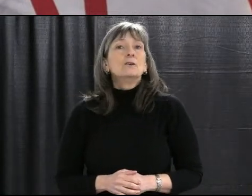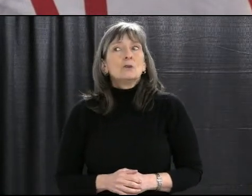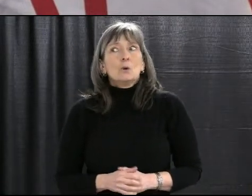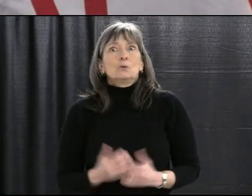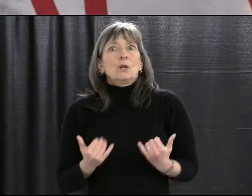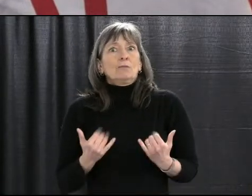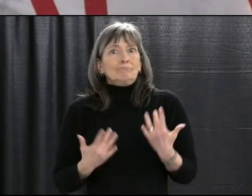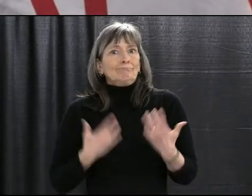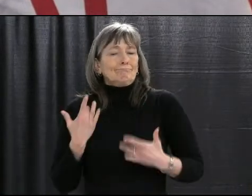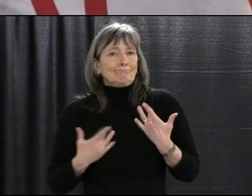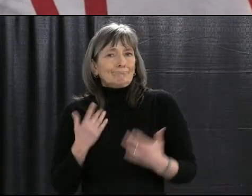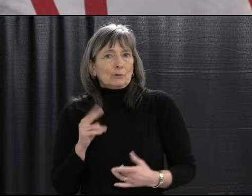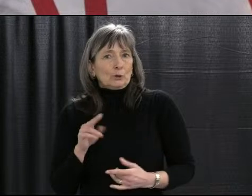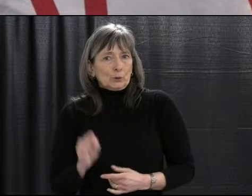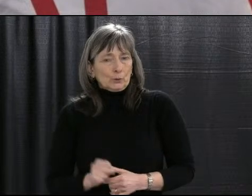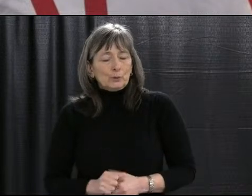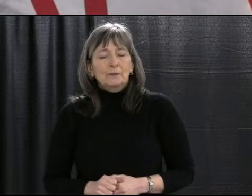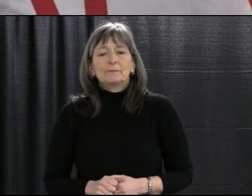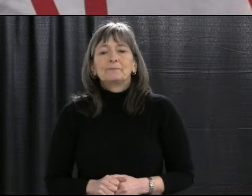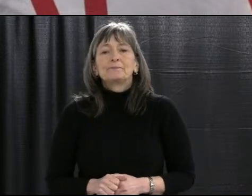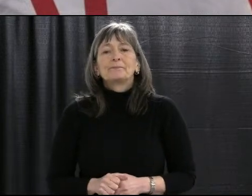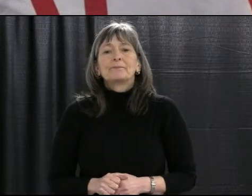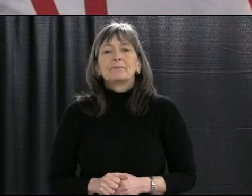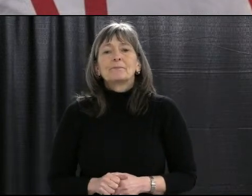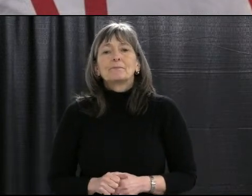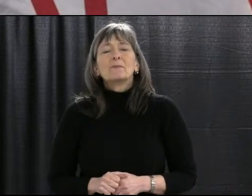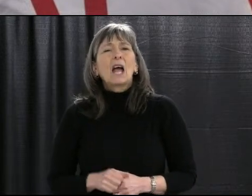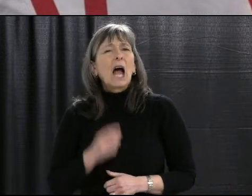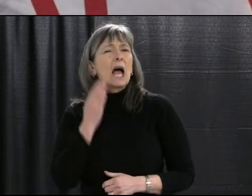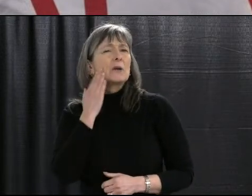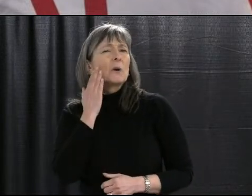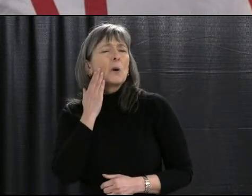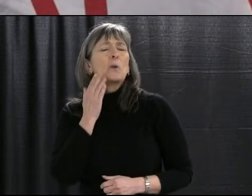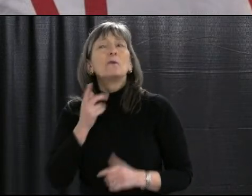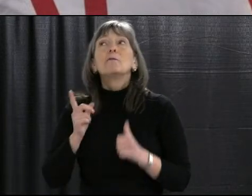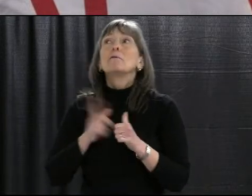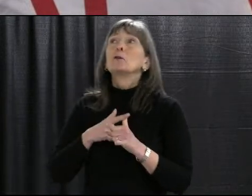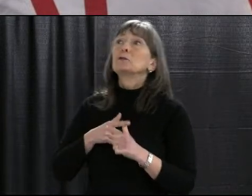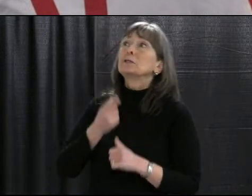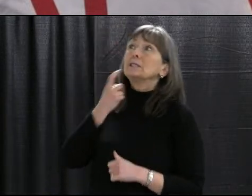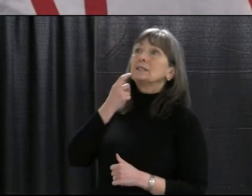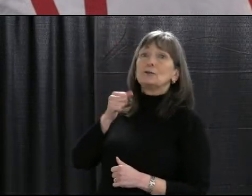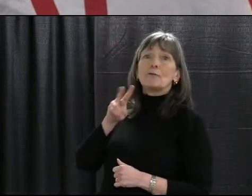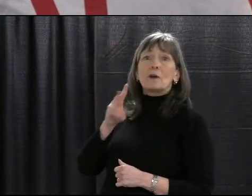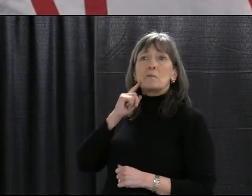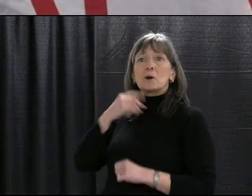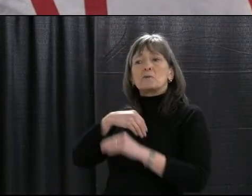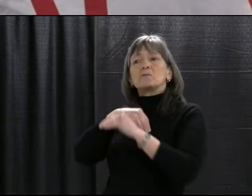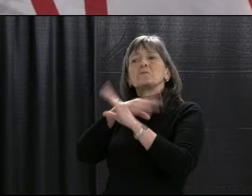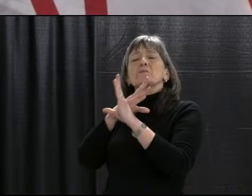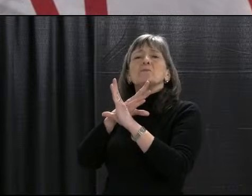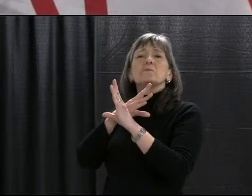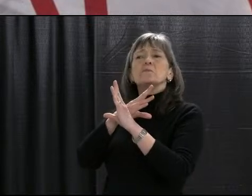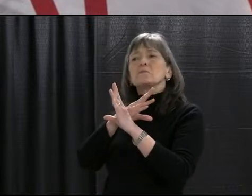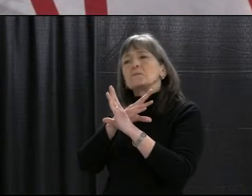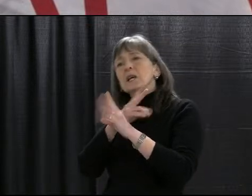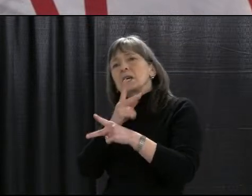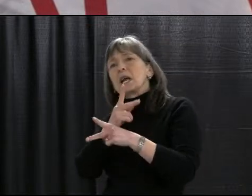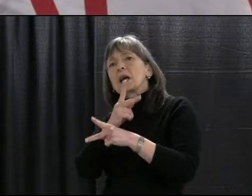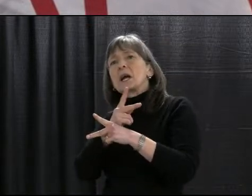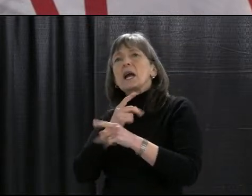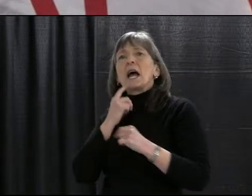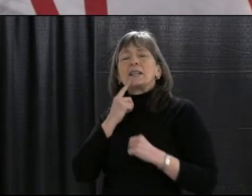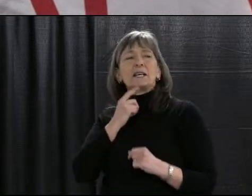that there were some questions about the use of virtual care when we announced it in November. I think Dr. Parfrey took a little bit of a